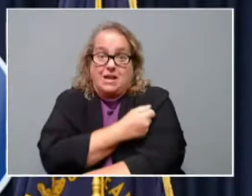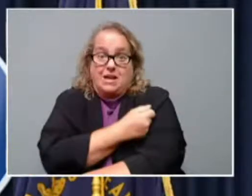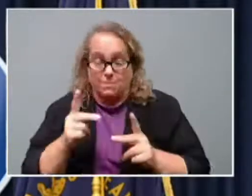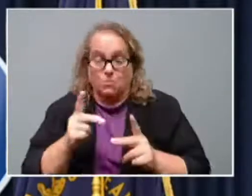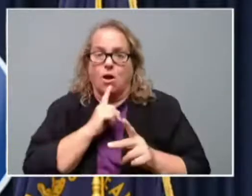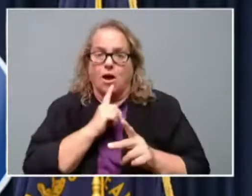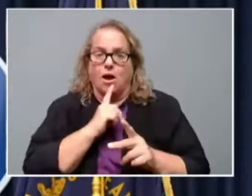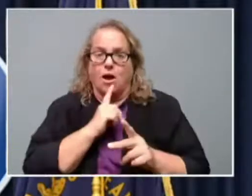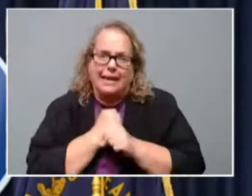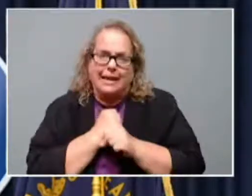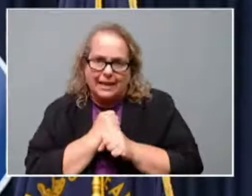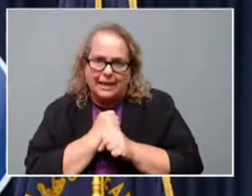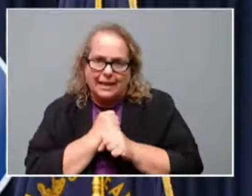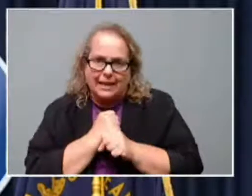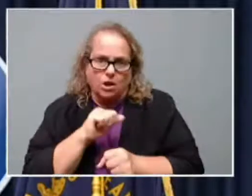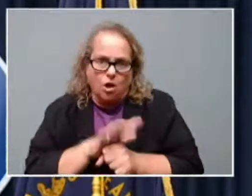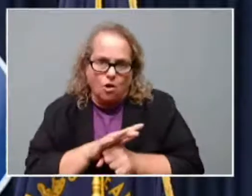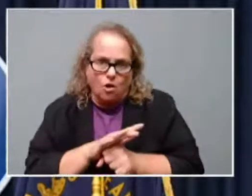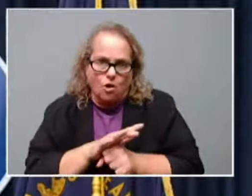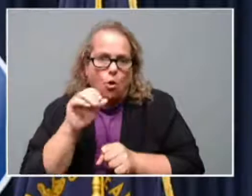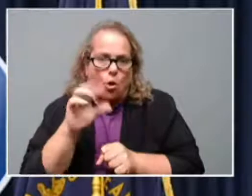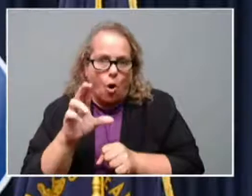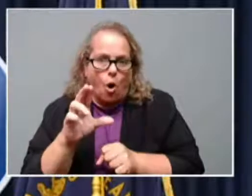being hospitalized by COVID.